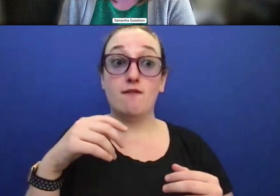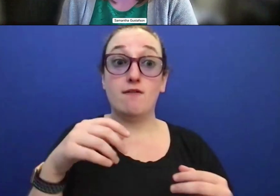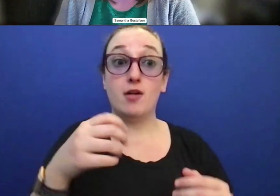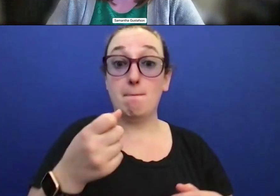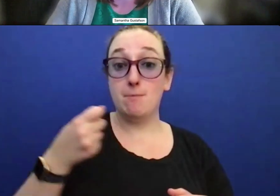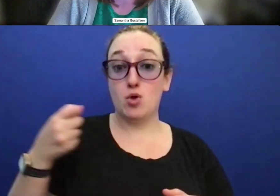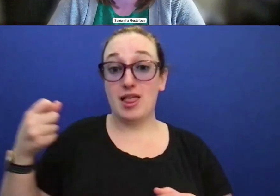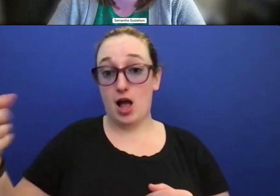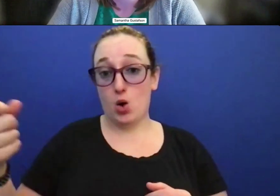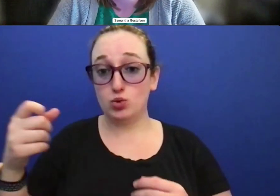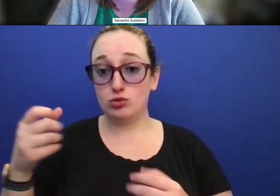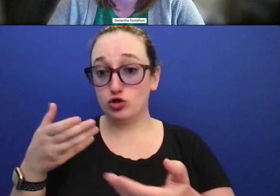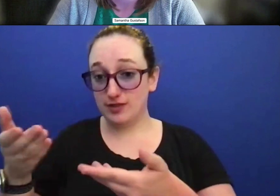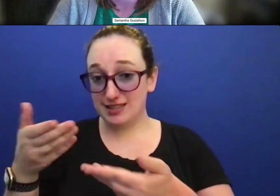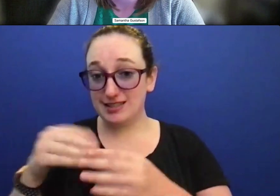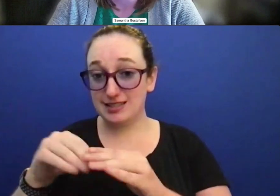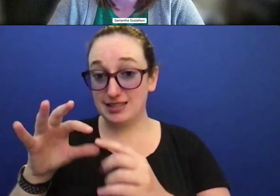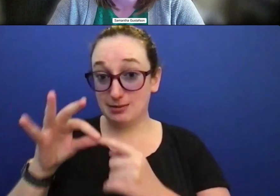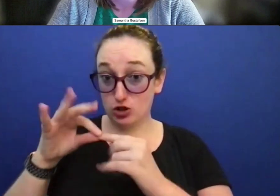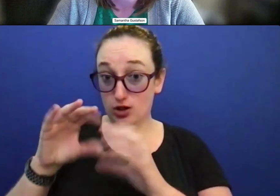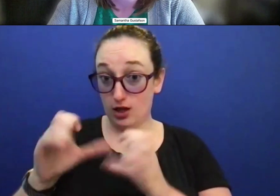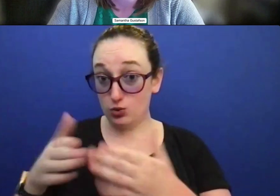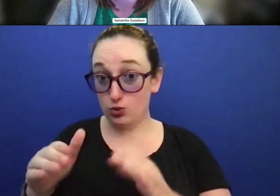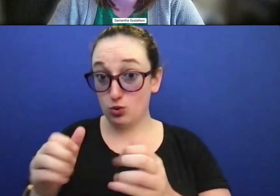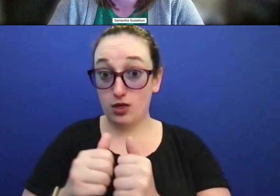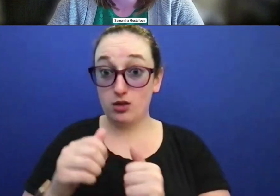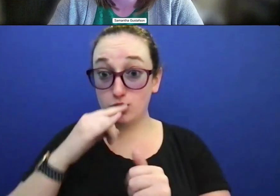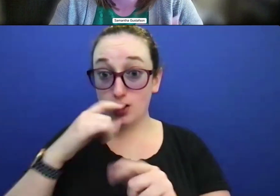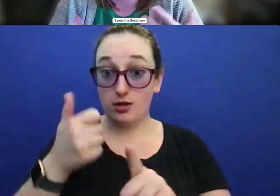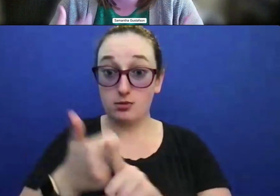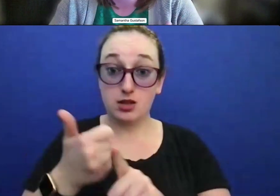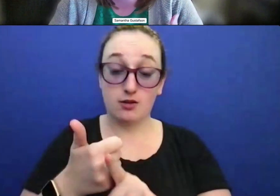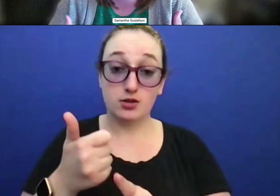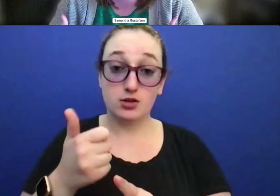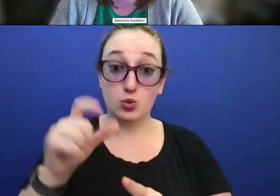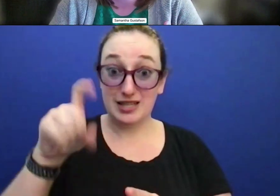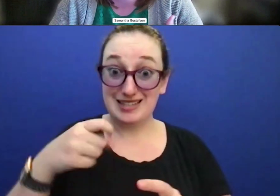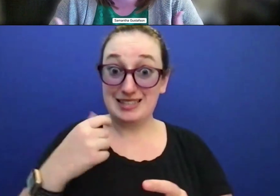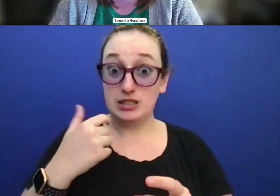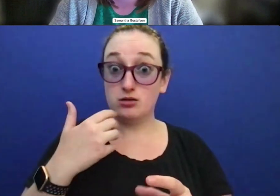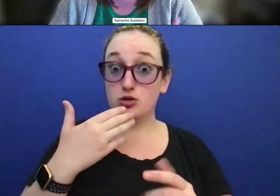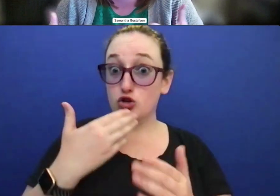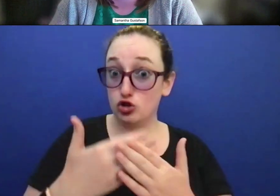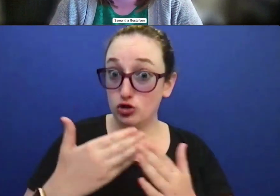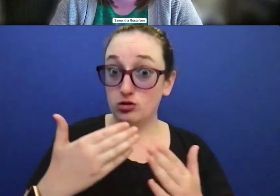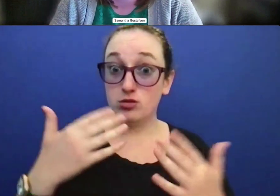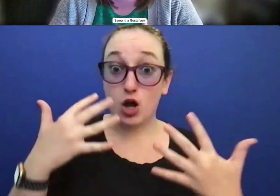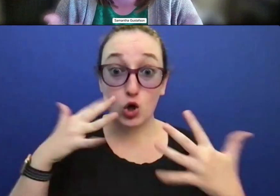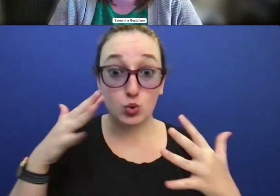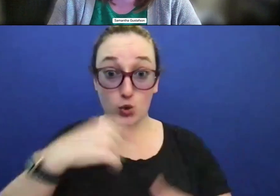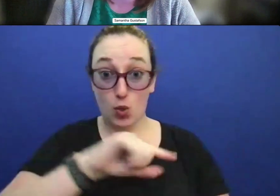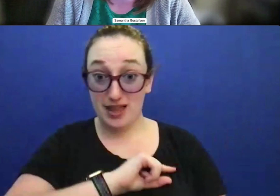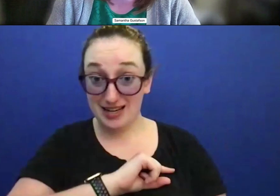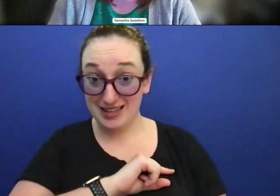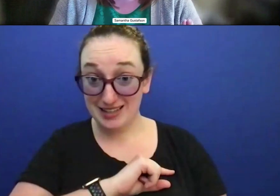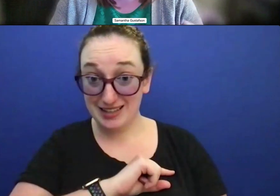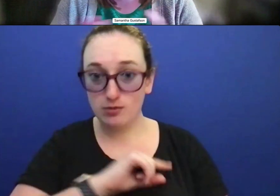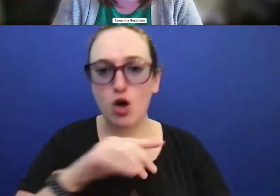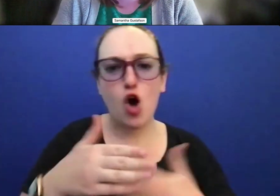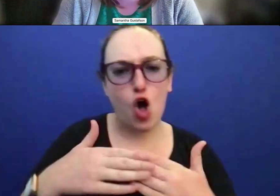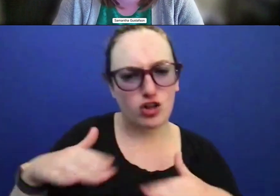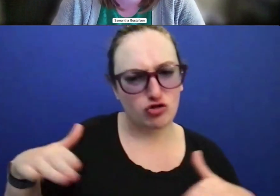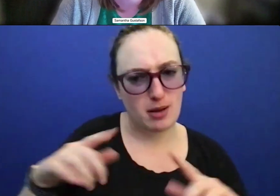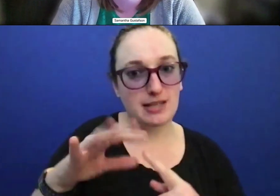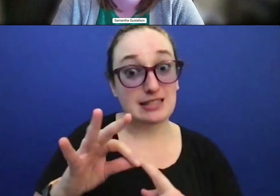services in a special classroom with a child who needs good acoustic quality of a signal, which is really all children, but